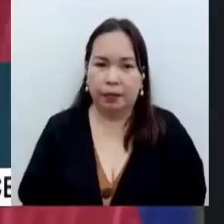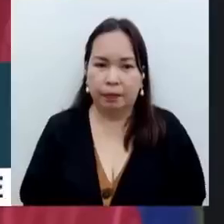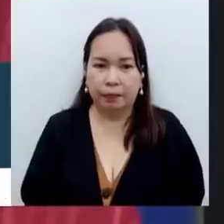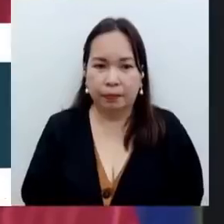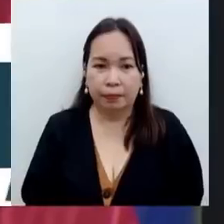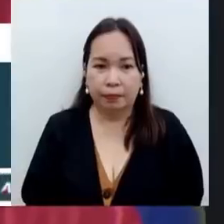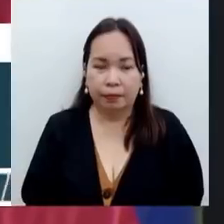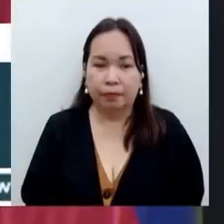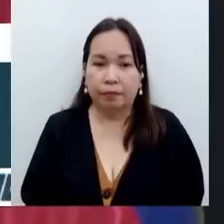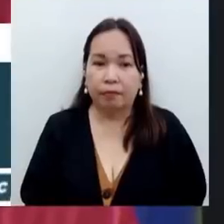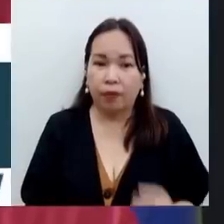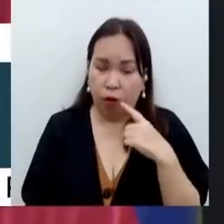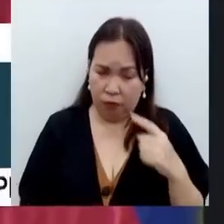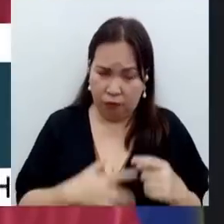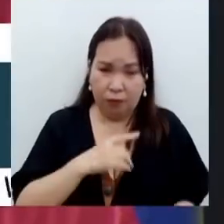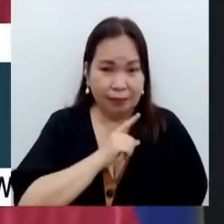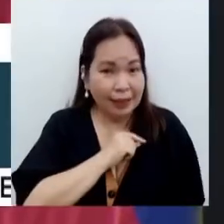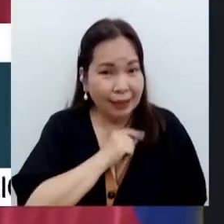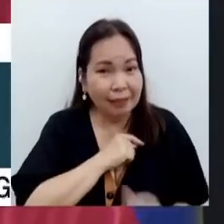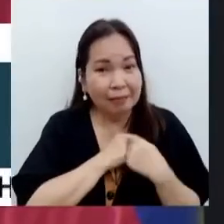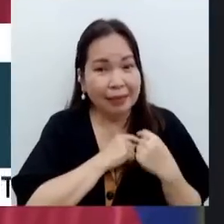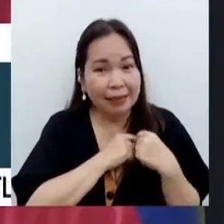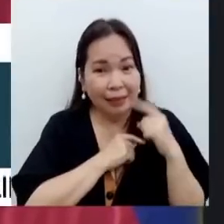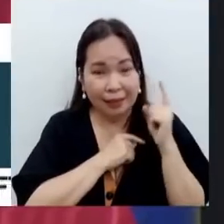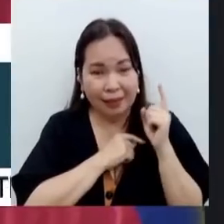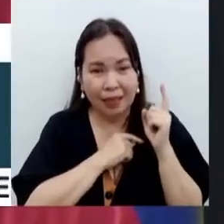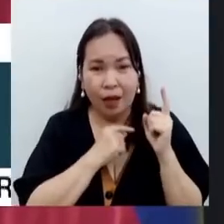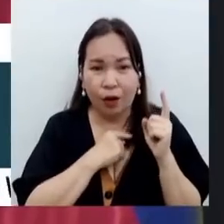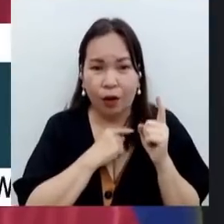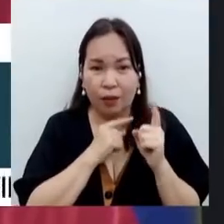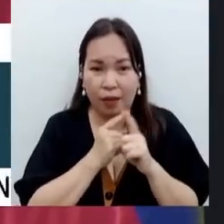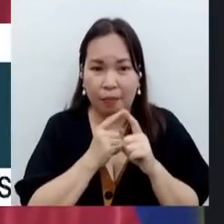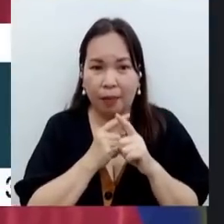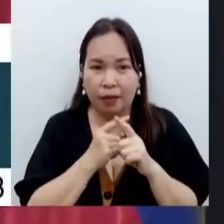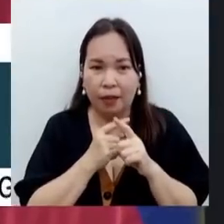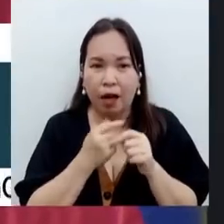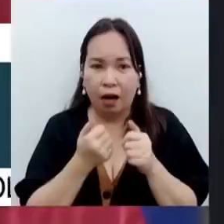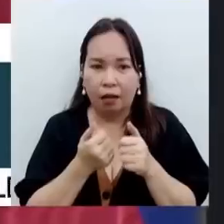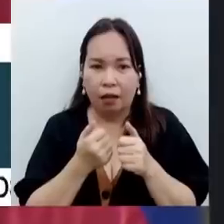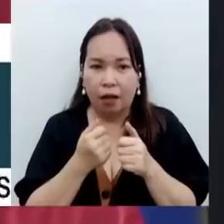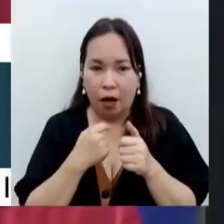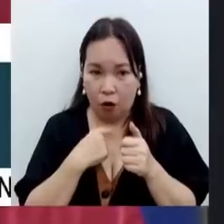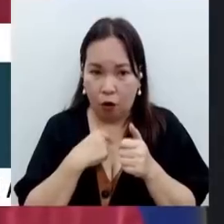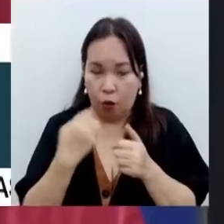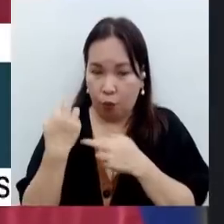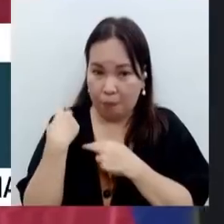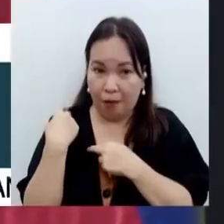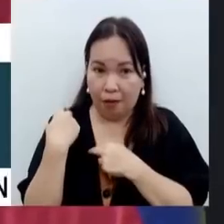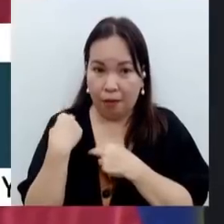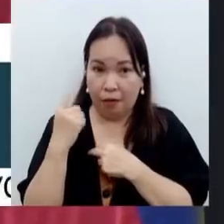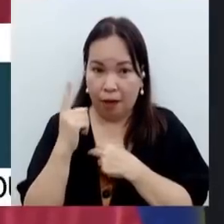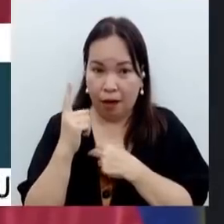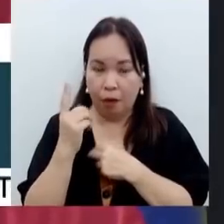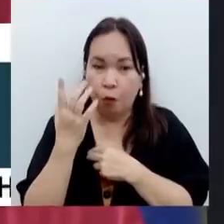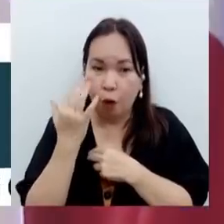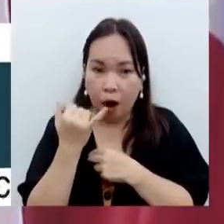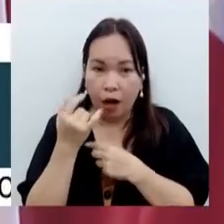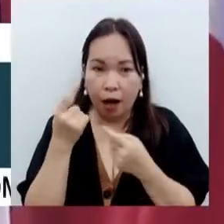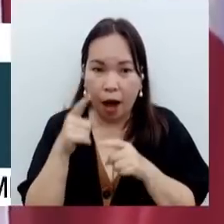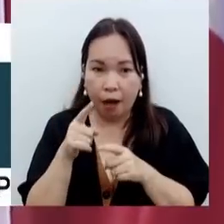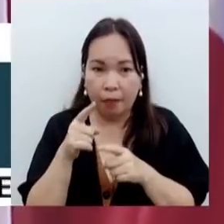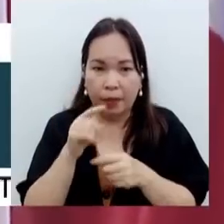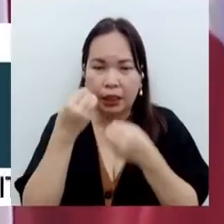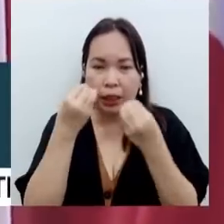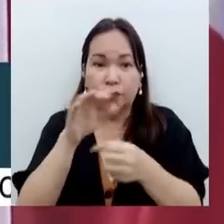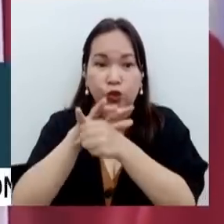I felt guilty kasi alam ko ako yung isa ako sa nag-cause ng stress because